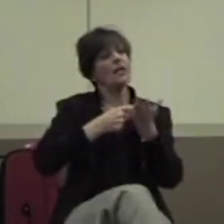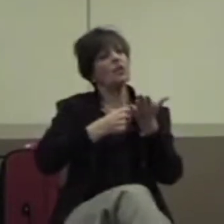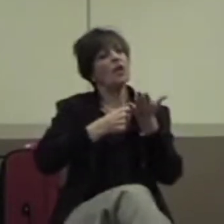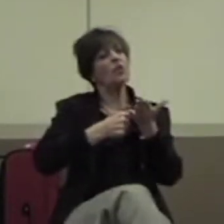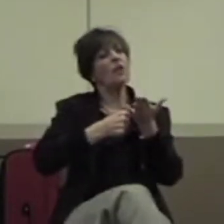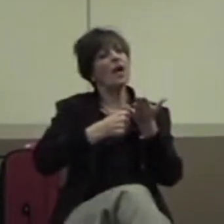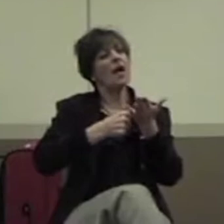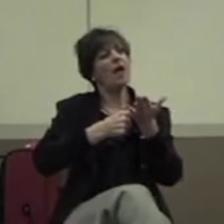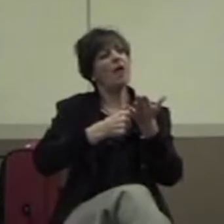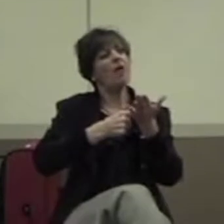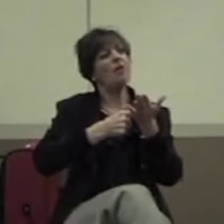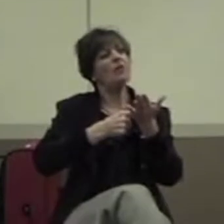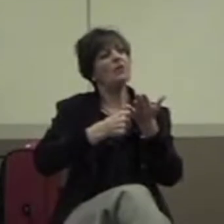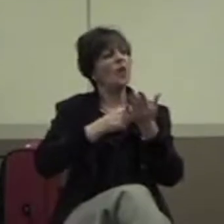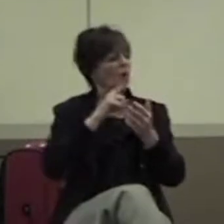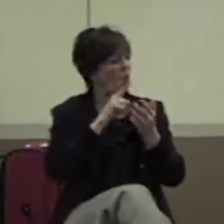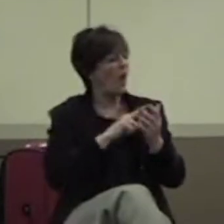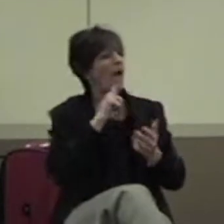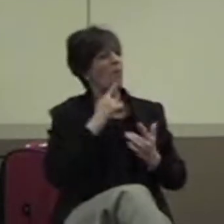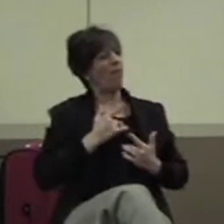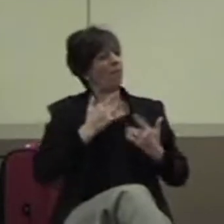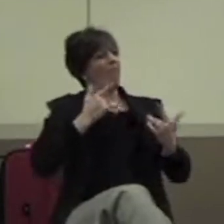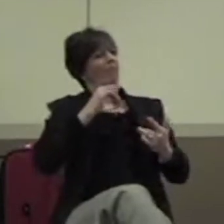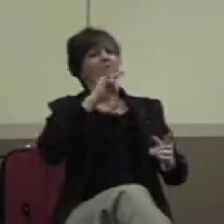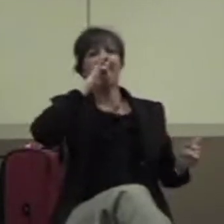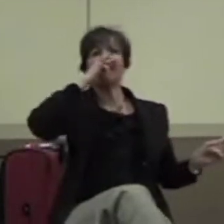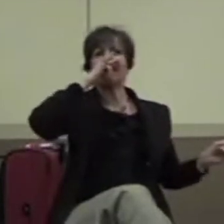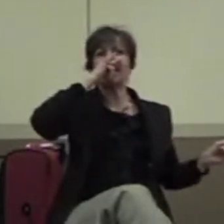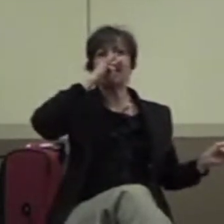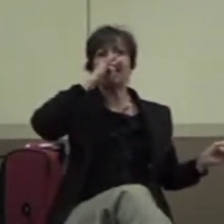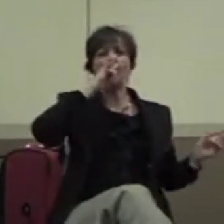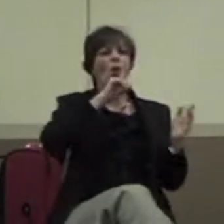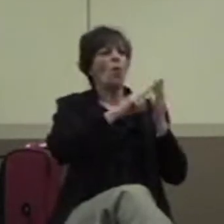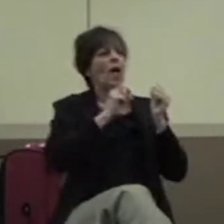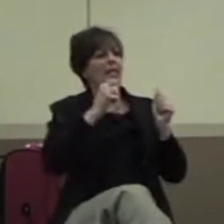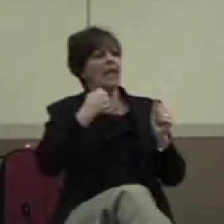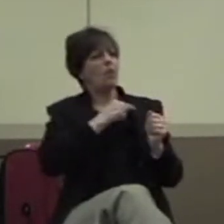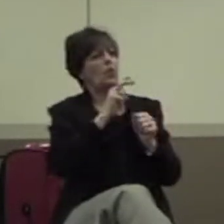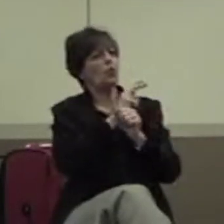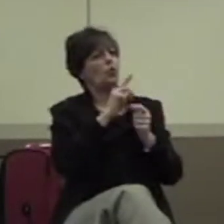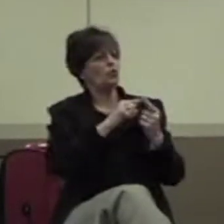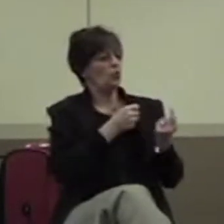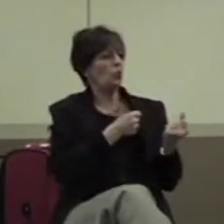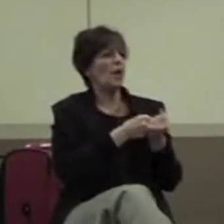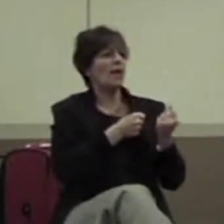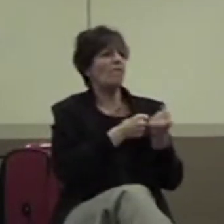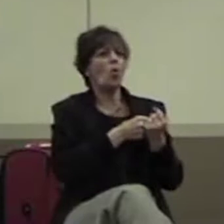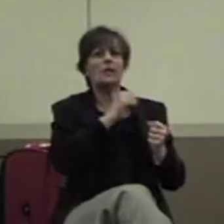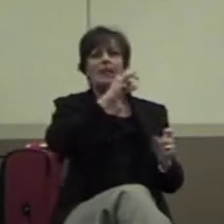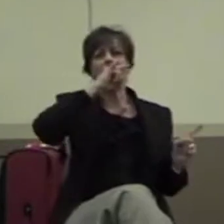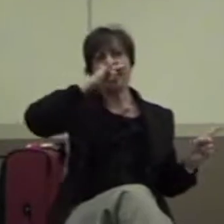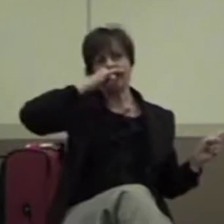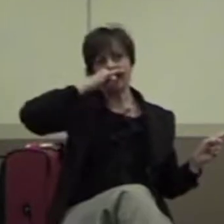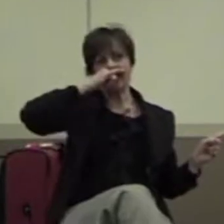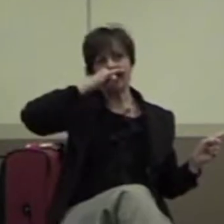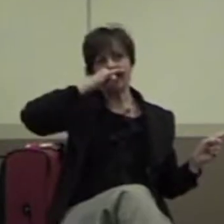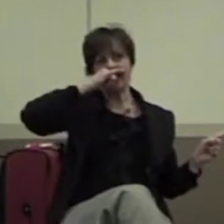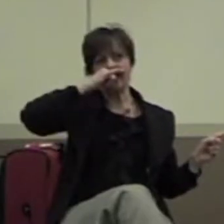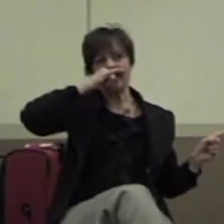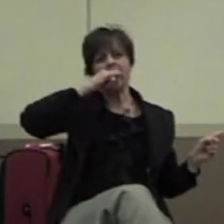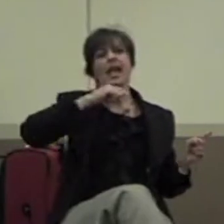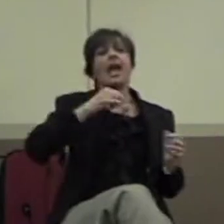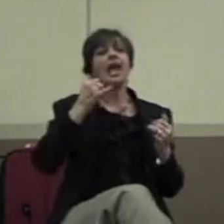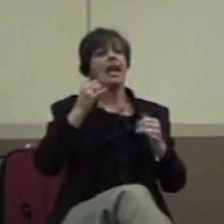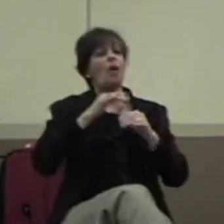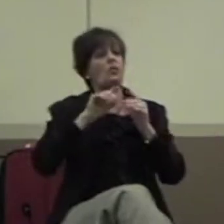like to talk about what floats this kid's boat. What could we use as a reinforcer for this kid? And now at the beginning